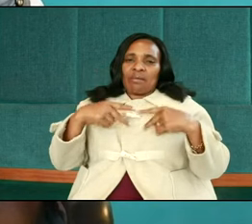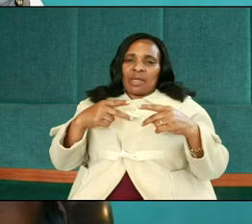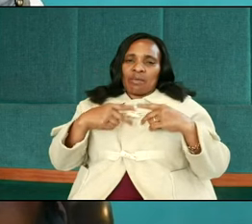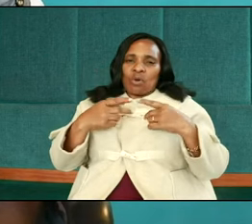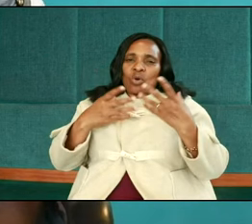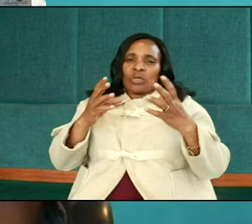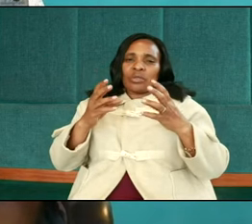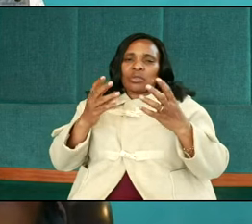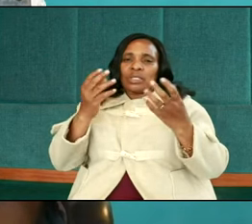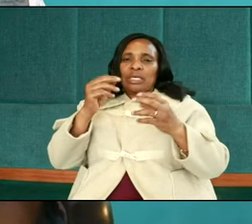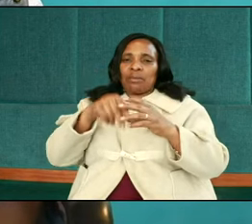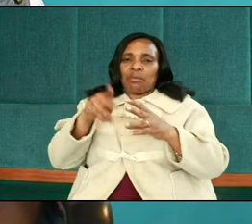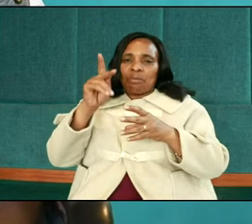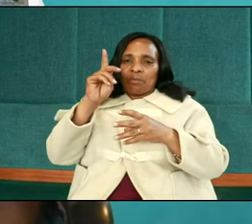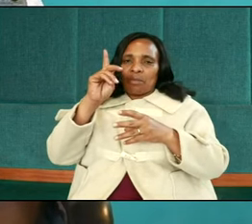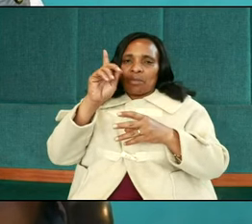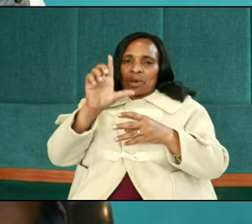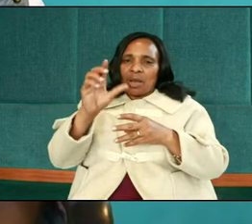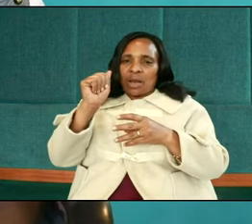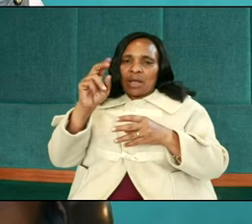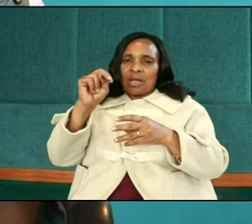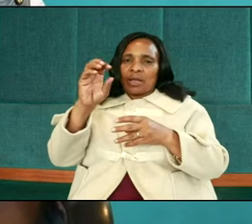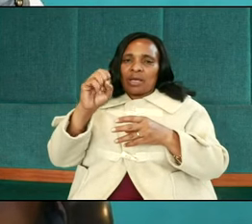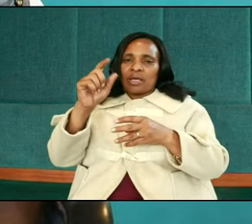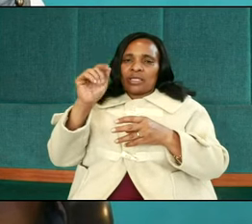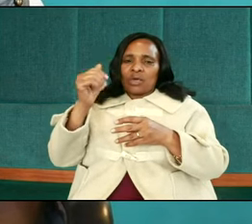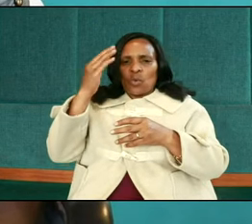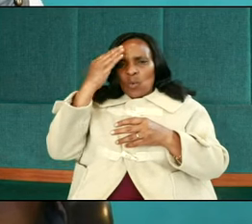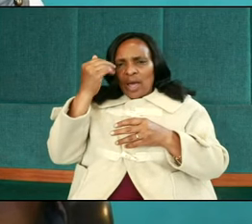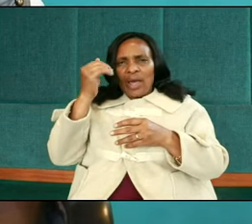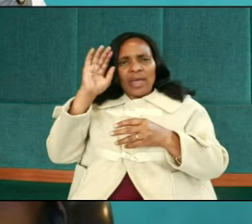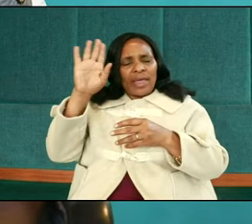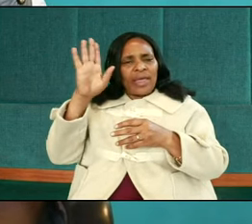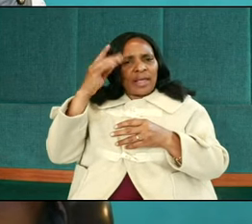this world. Why would he remember me only